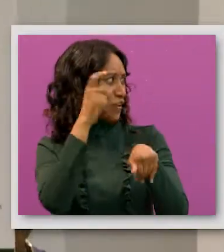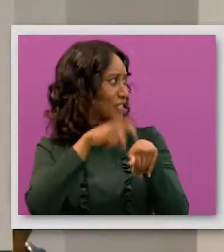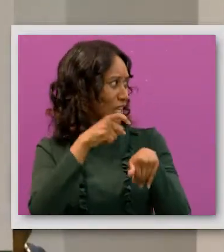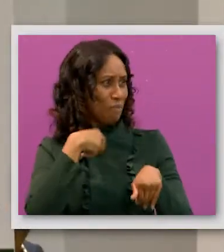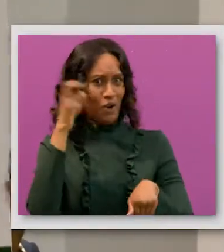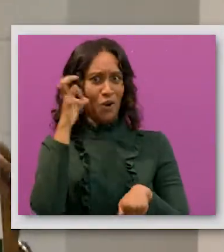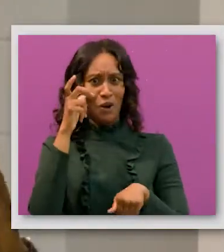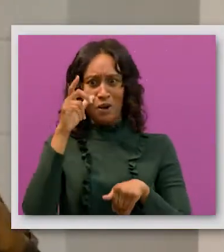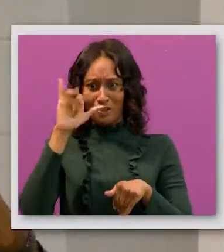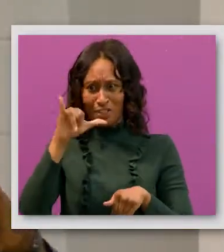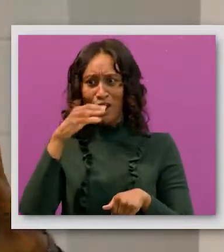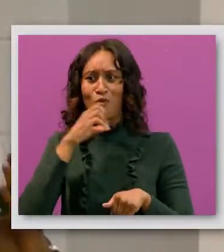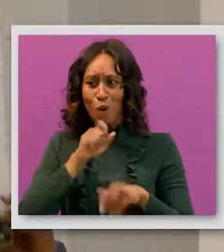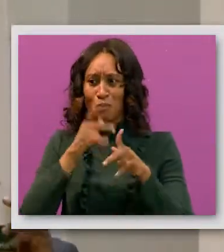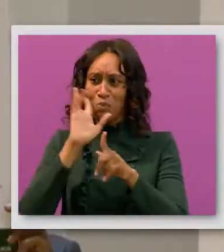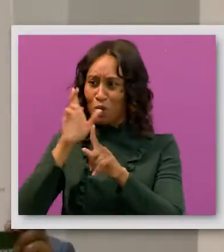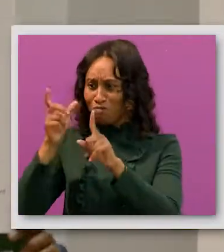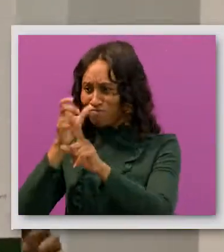budget engagement forum.